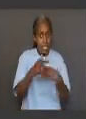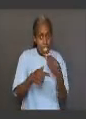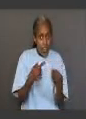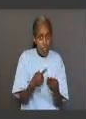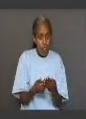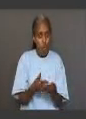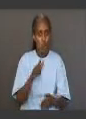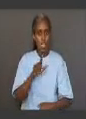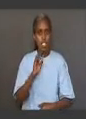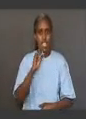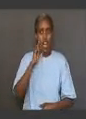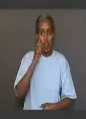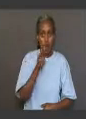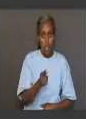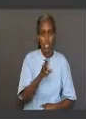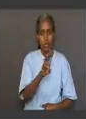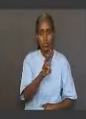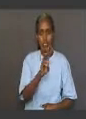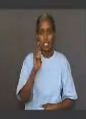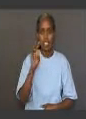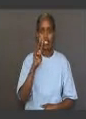Therefore, the logarithm of